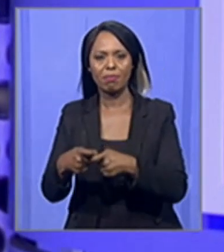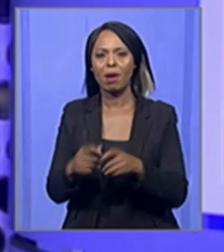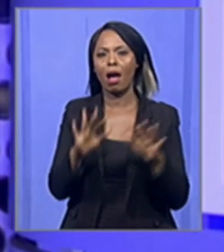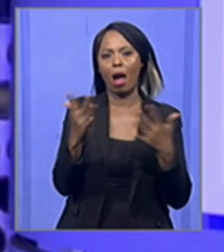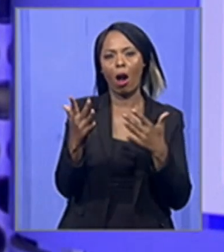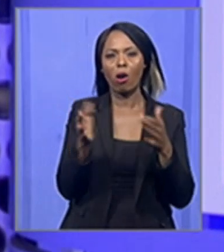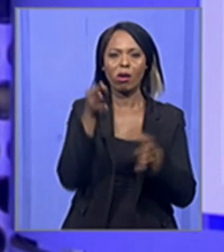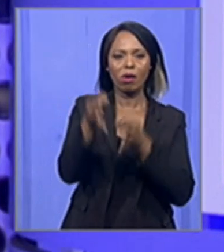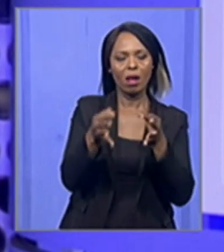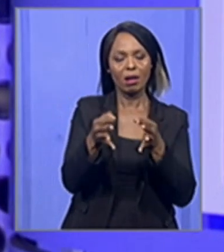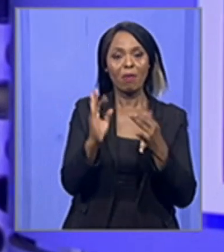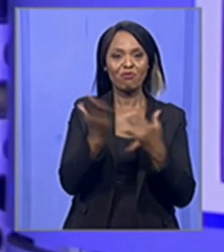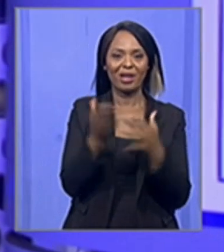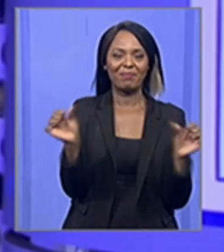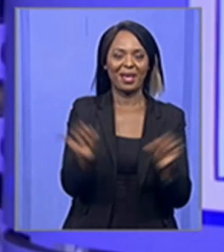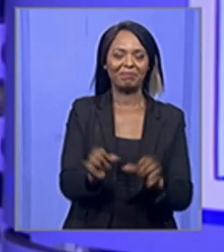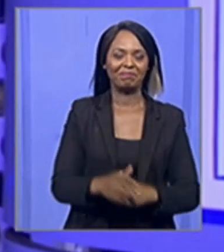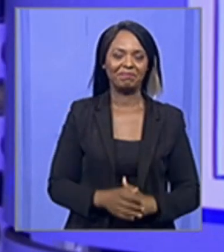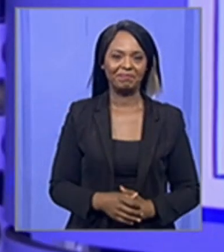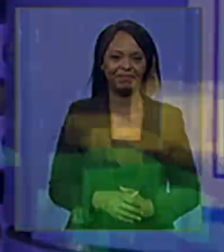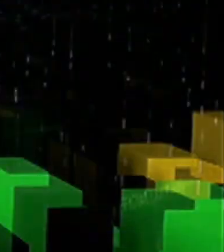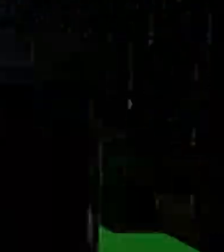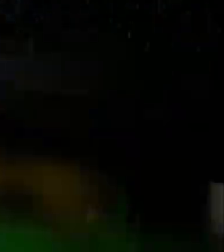bea, a re ye mabenkeleng re tla boa.